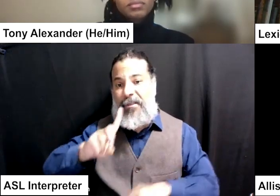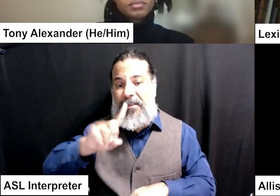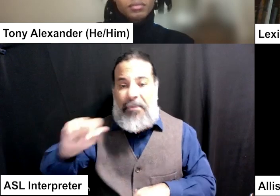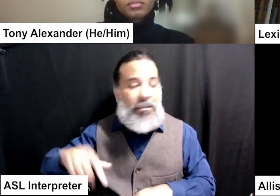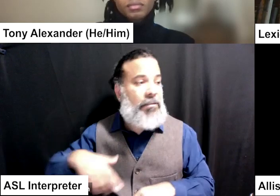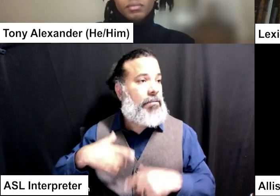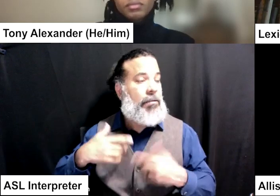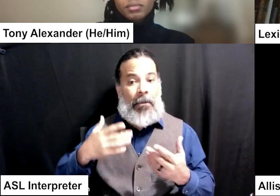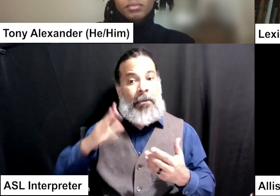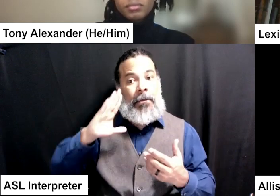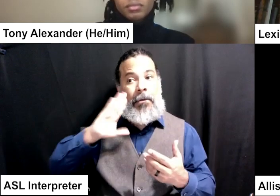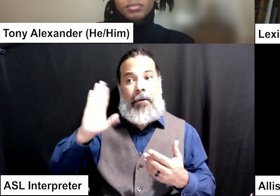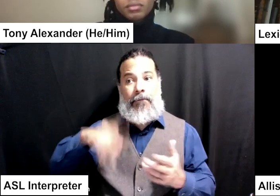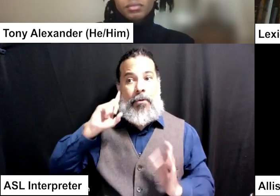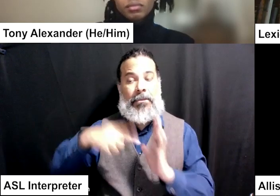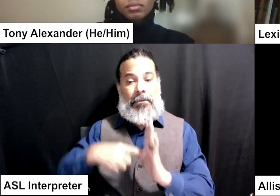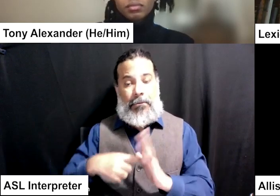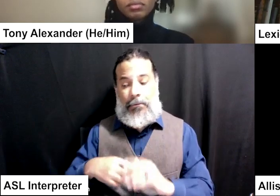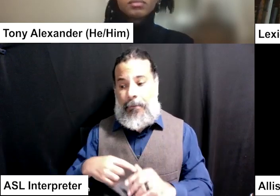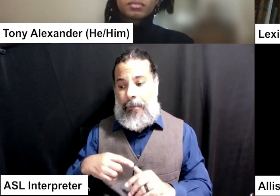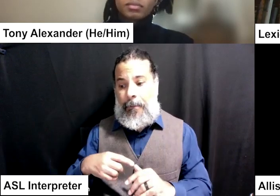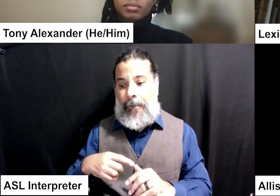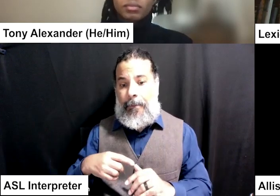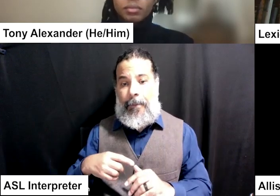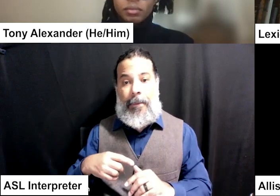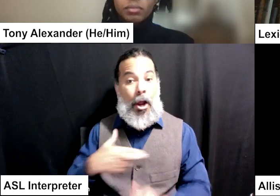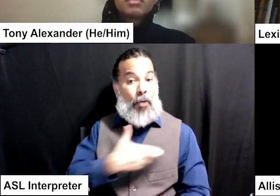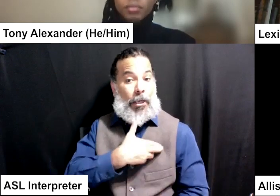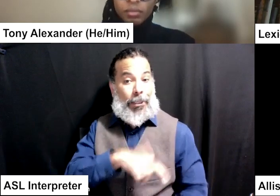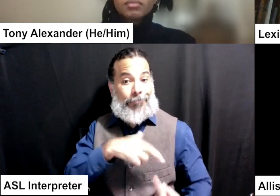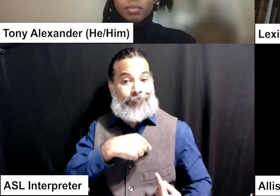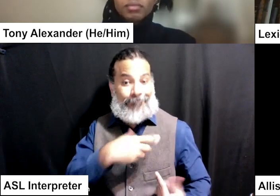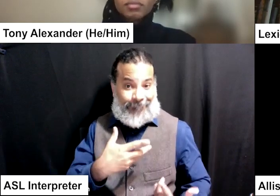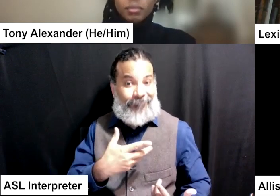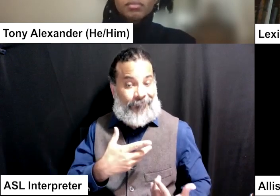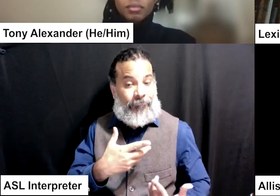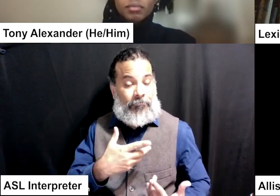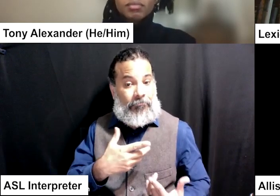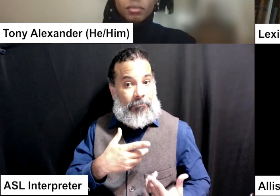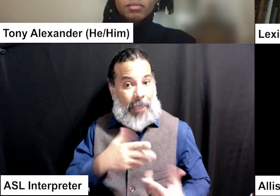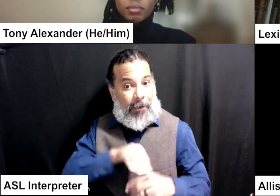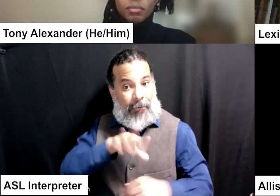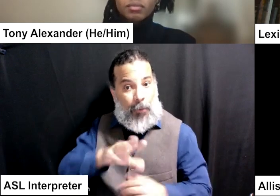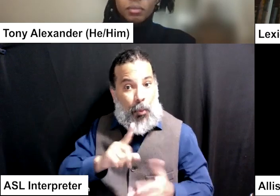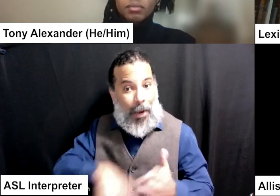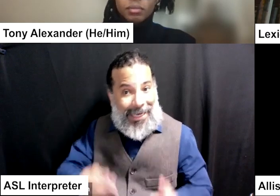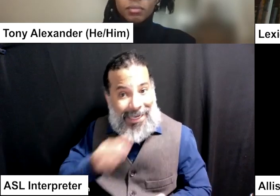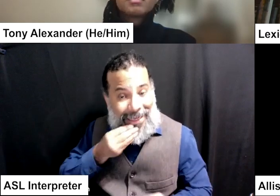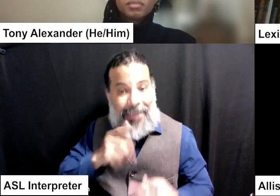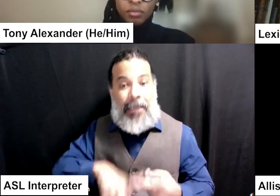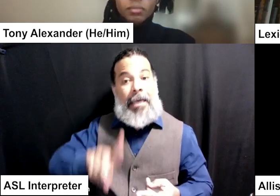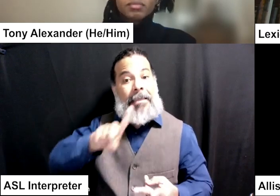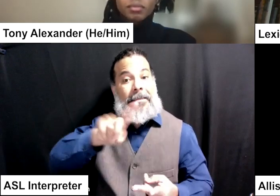backgrounds, because, for example, religion can play a part in the way folks eat, disability can